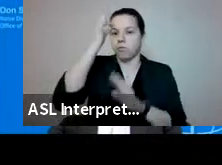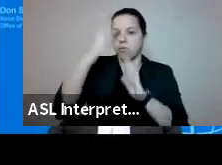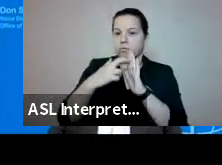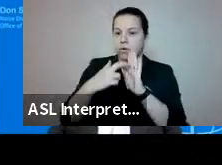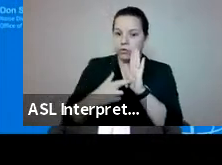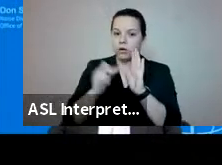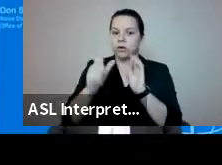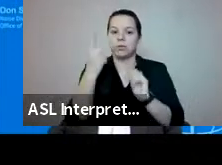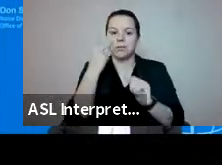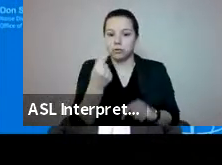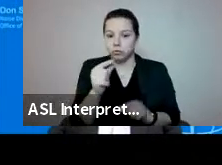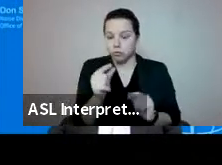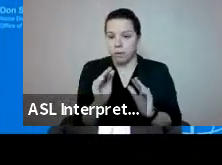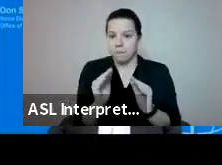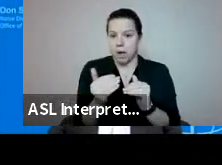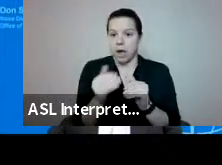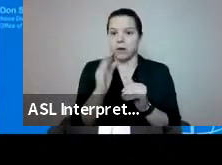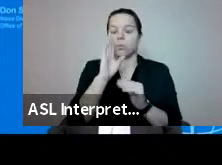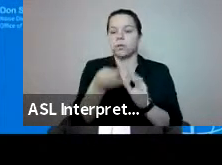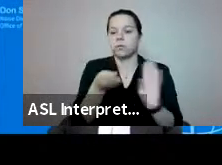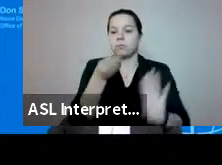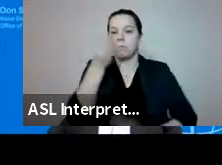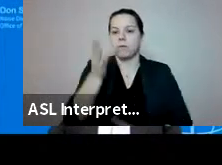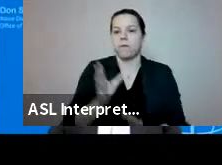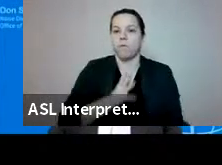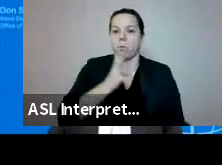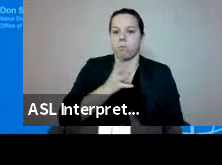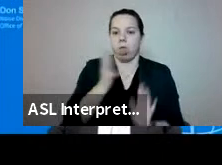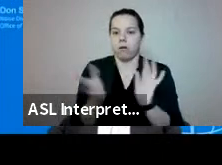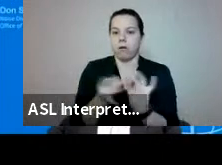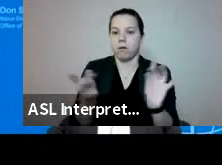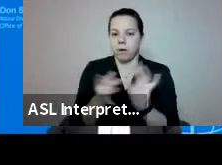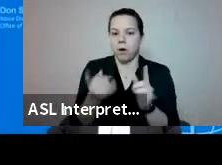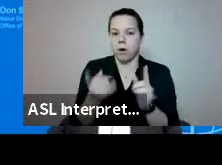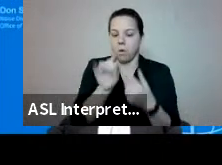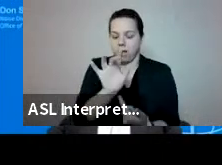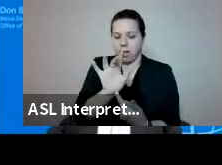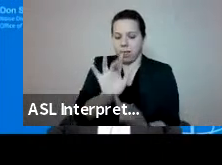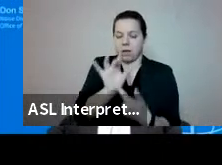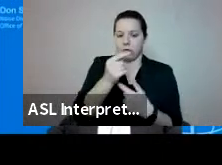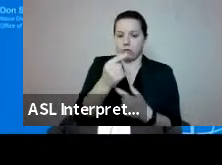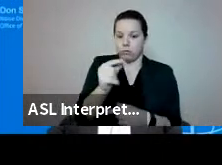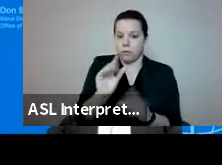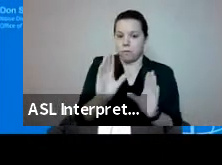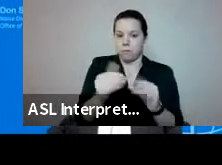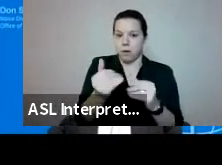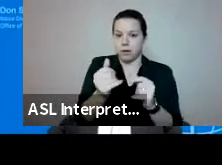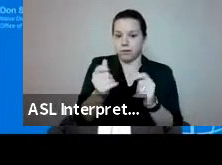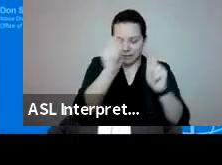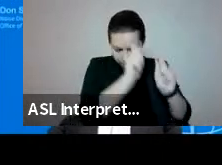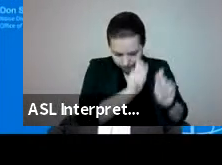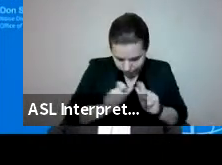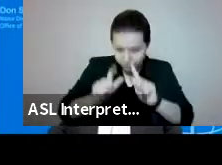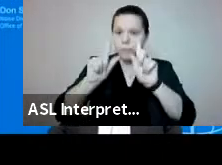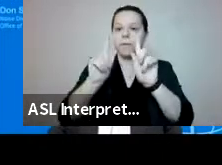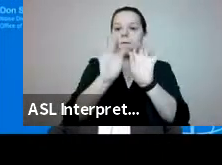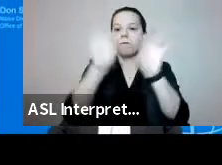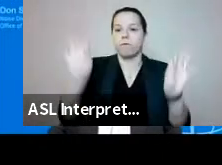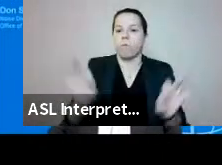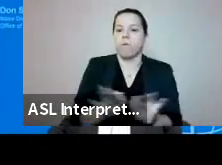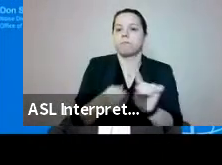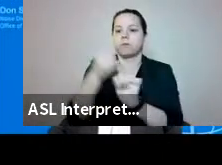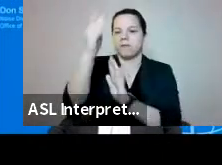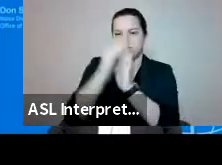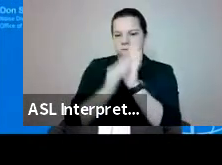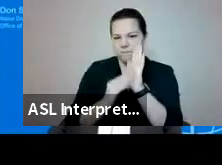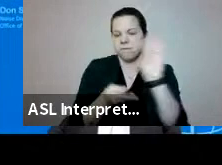find a green box allowing you to submit a formal comment. When you click the green box, a form will be shown that you can use to